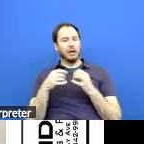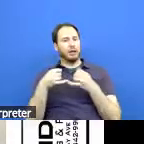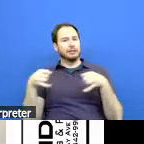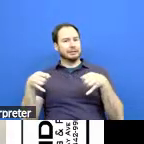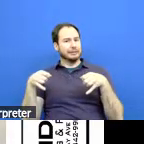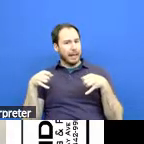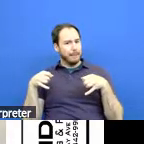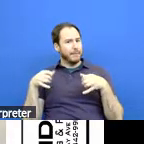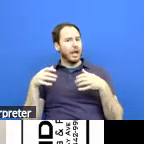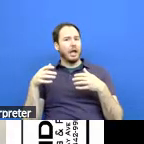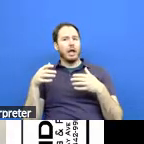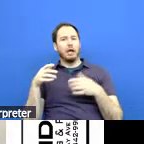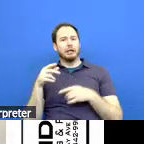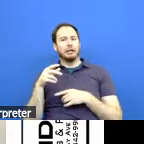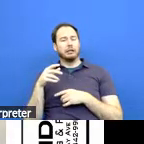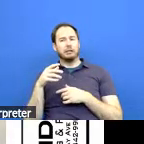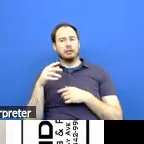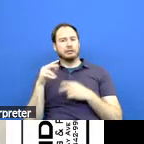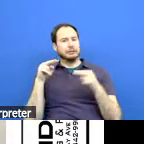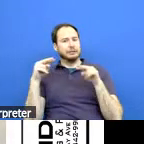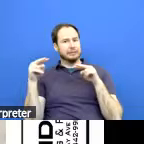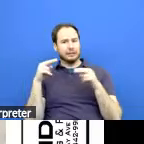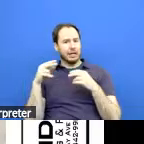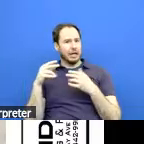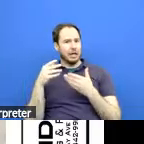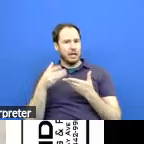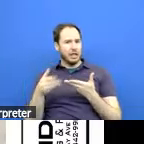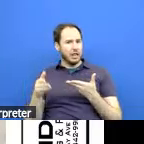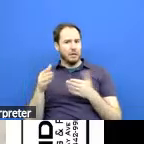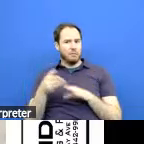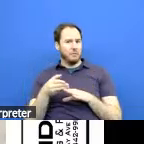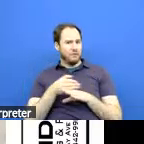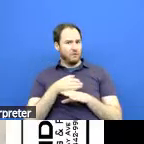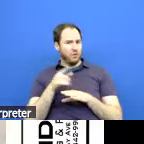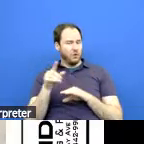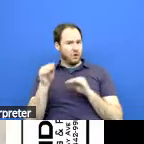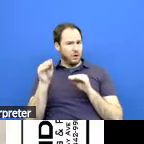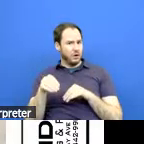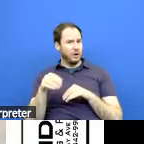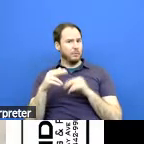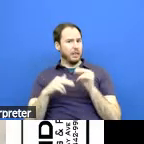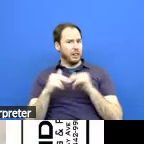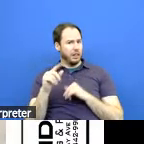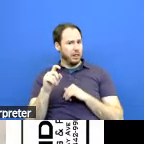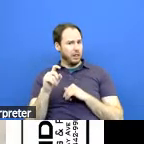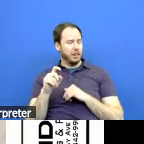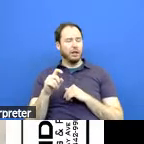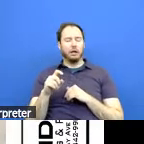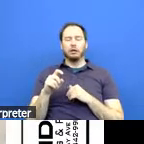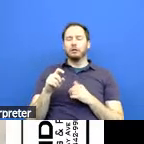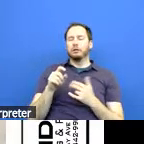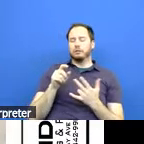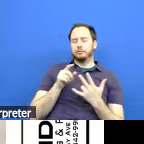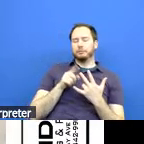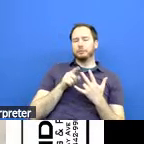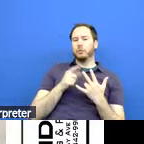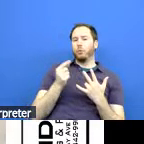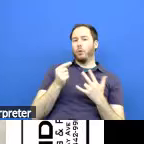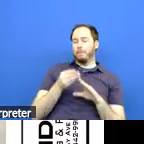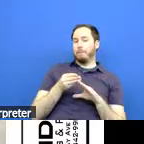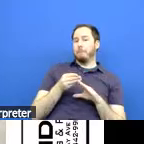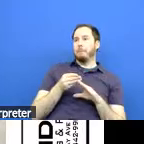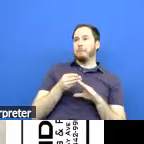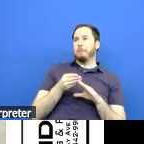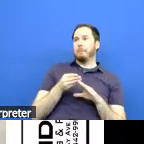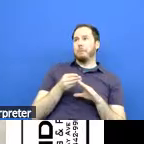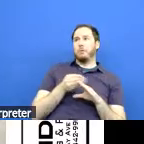in the sightline, those kinds of things prior to actually going to the? So, yeah, so we'll make, prior to it